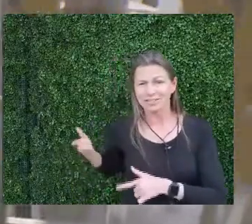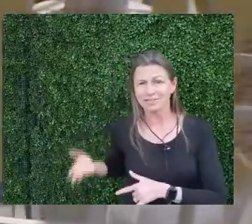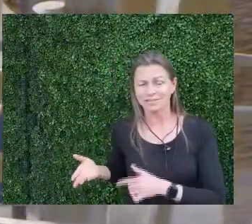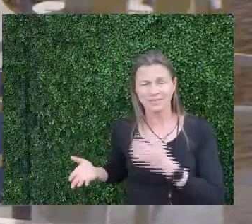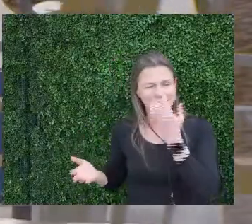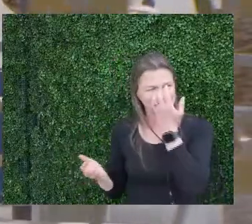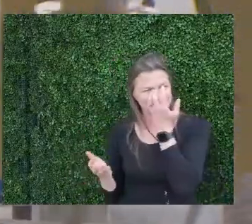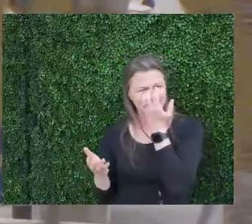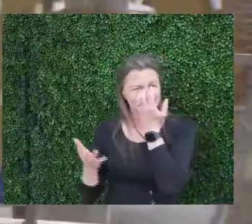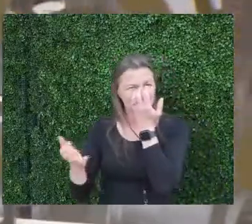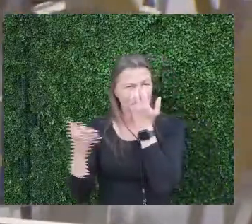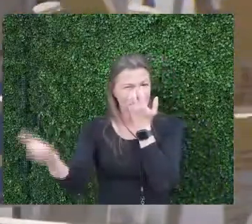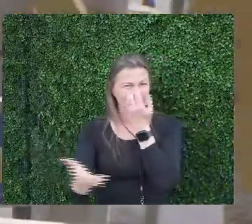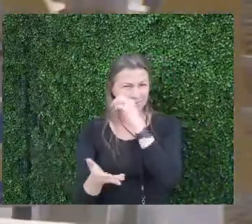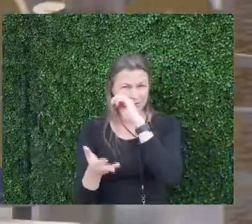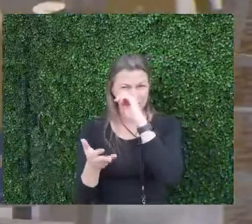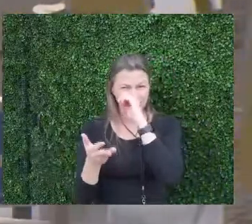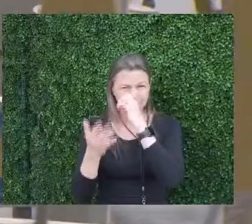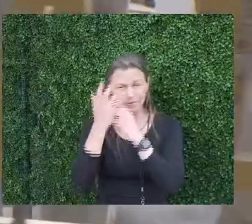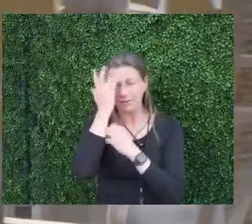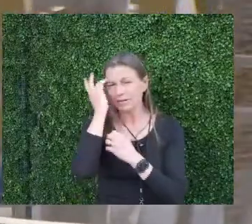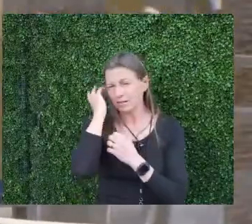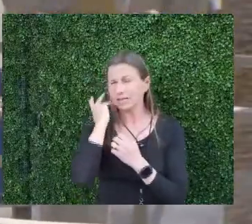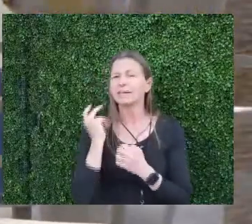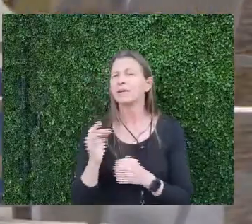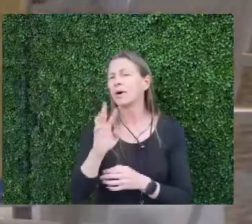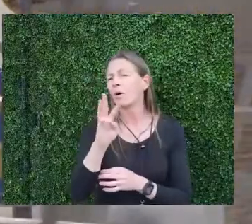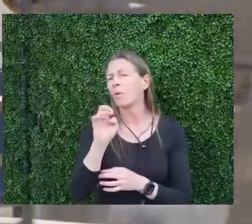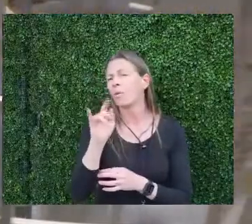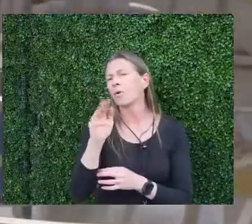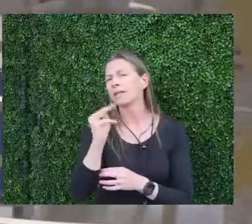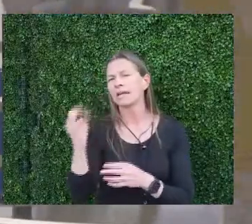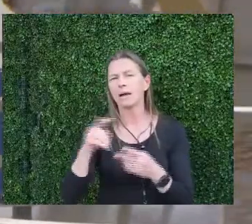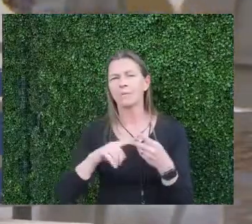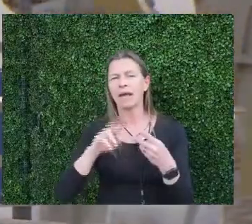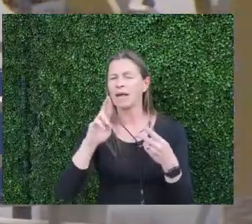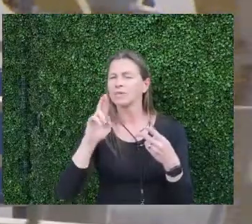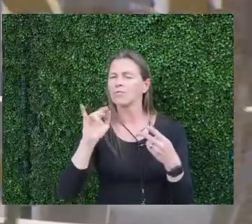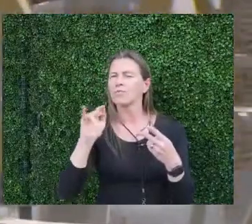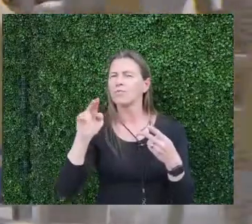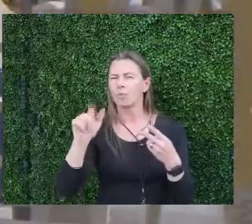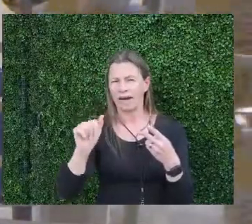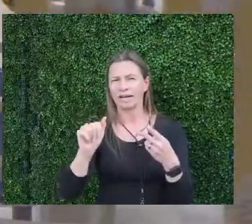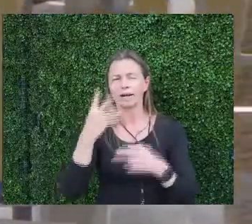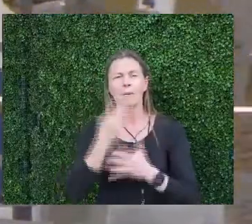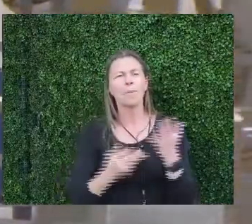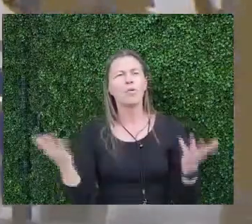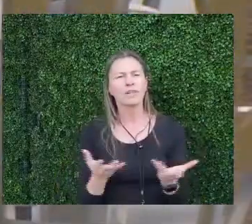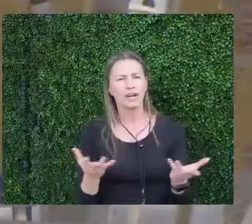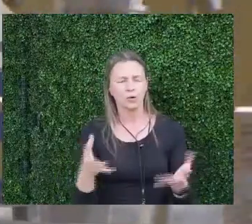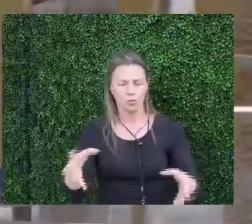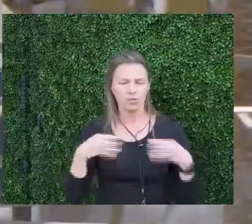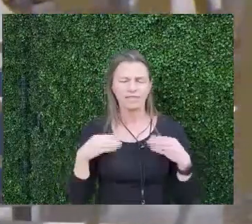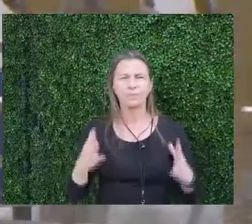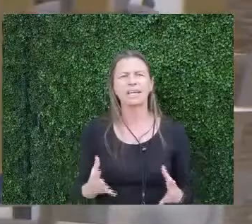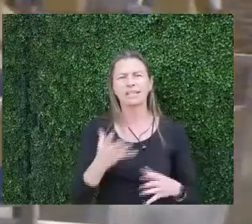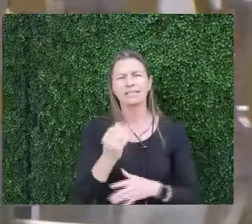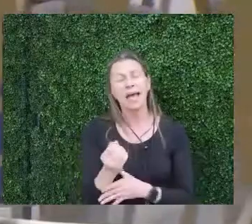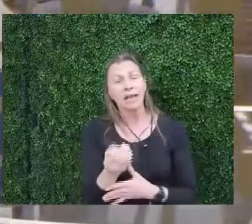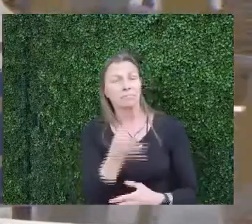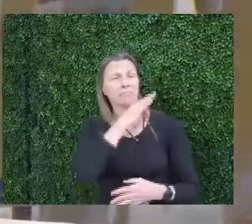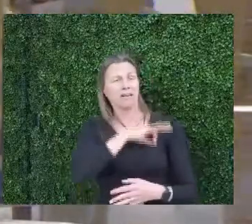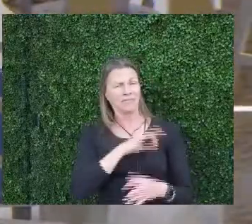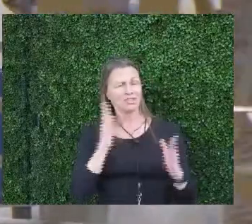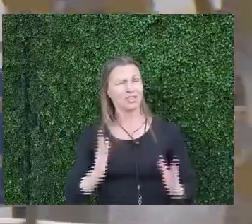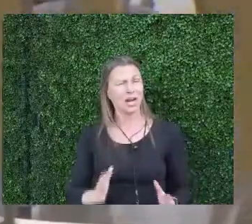introduce to you Aurelia and Reina that are both here, recipients and beneficiaries